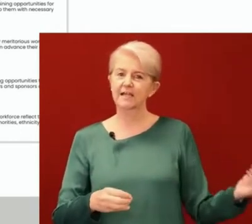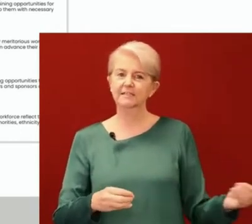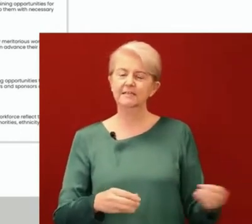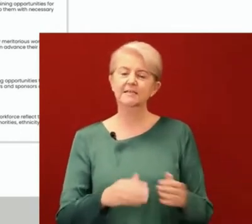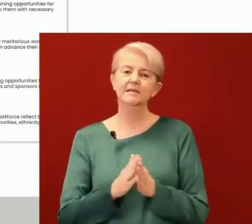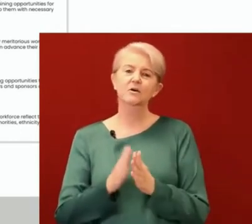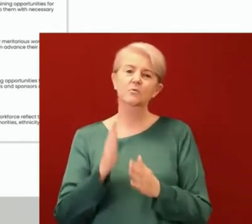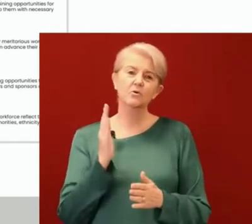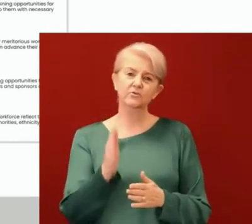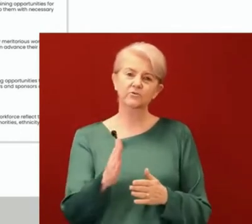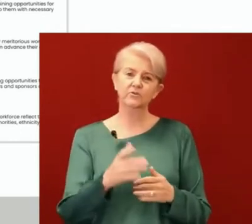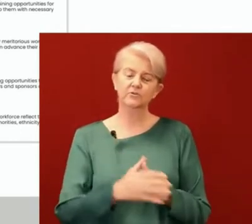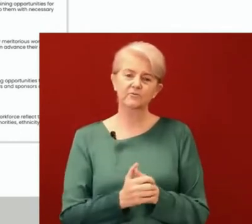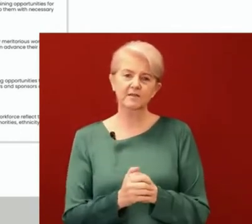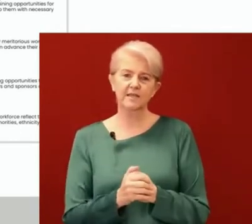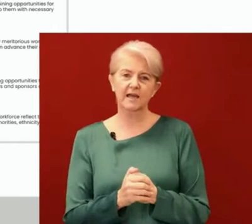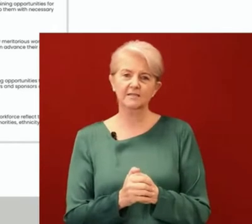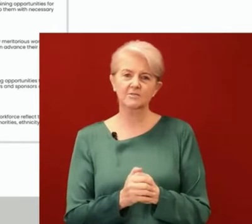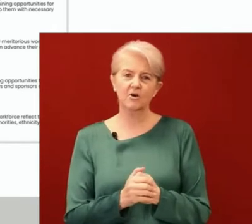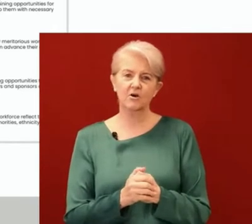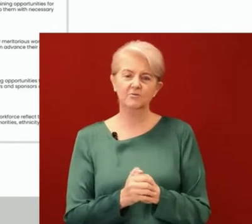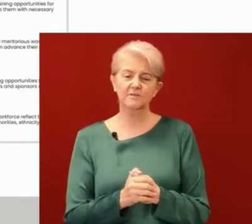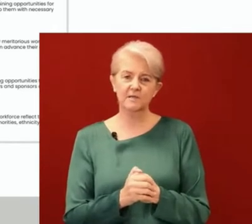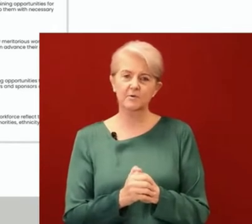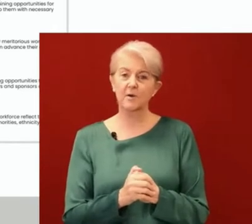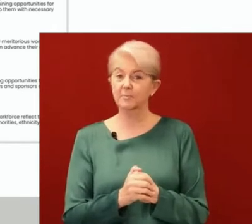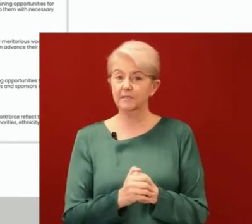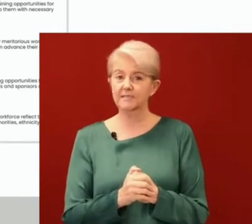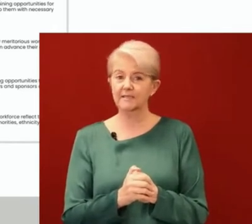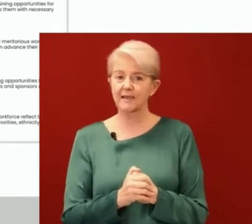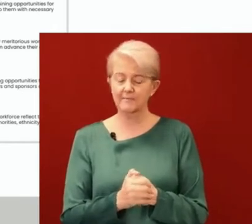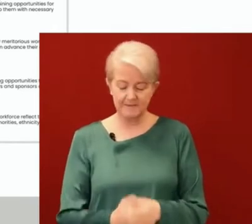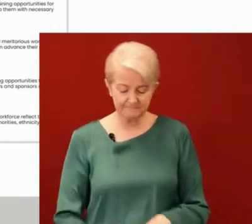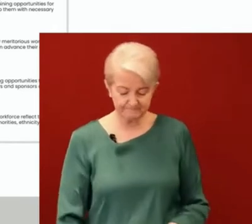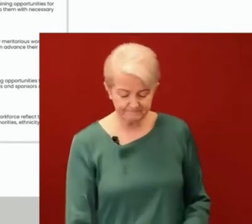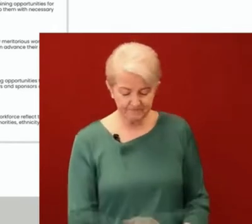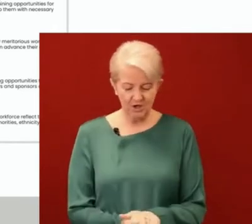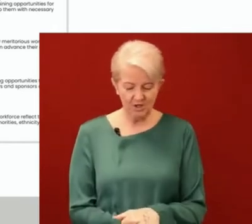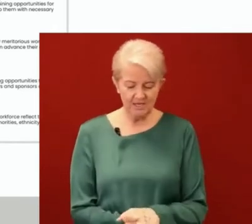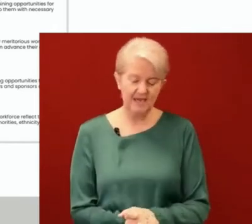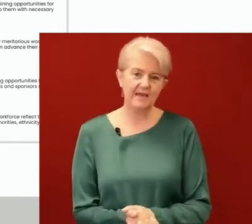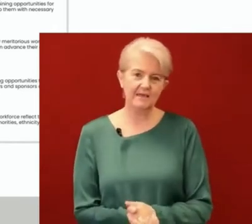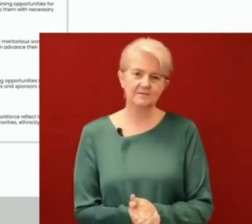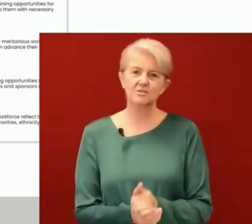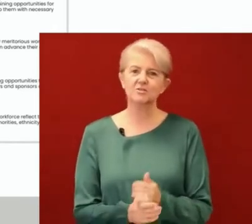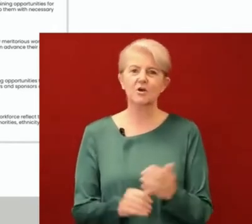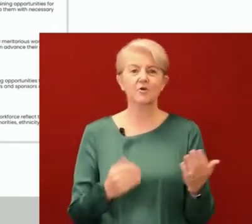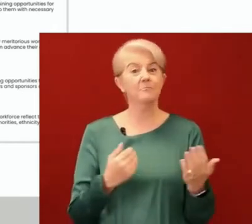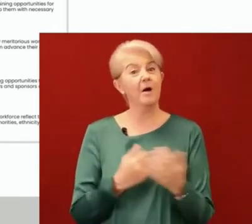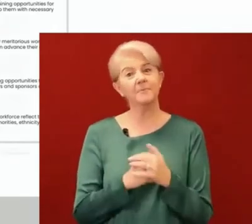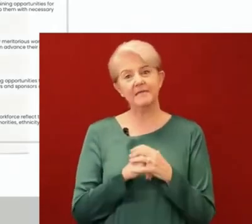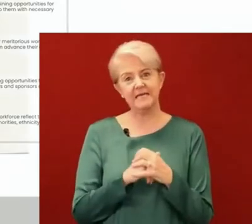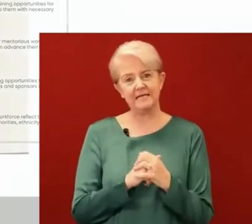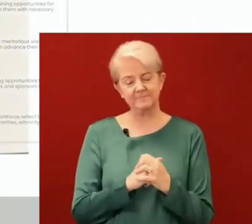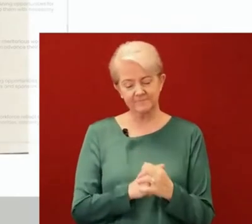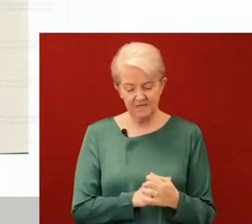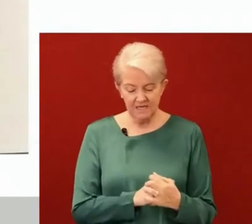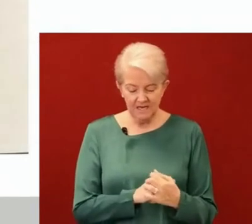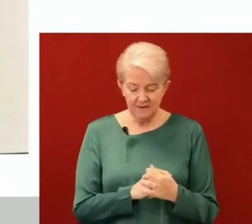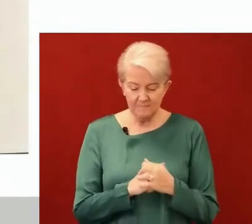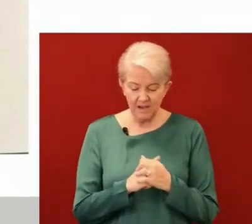Michelle Langley walked through the front gates of the WA Police Academy. Okay, so my